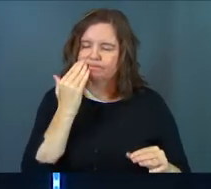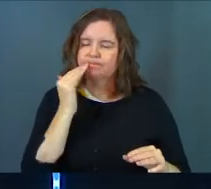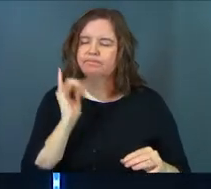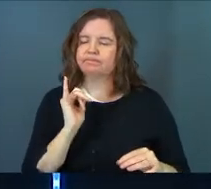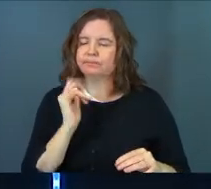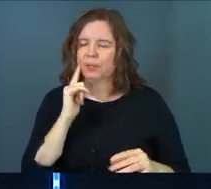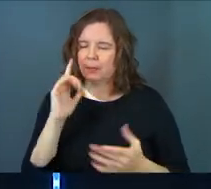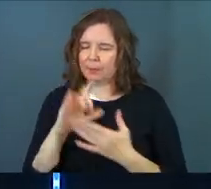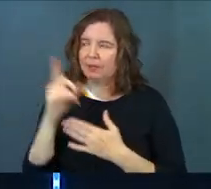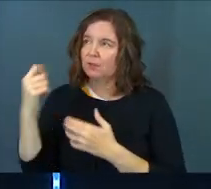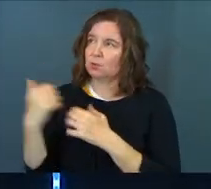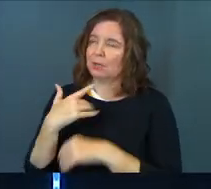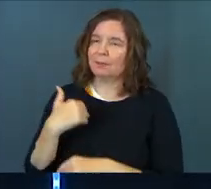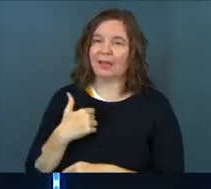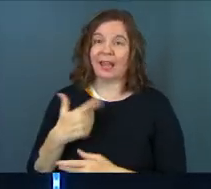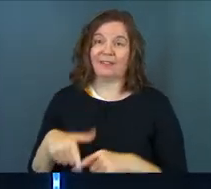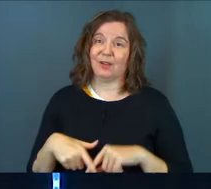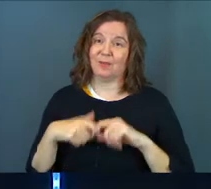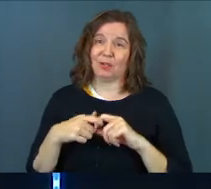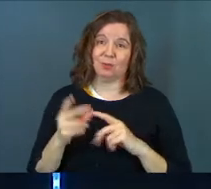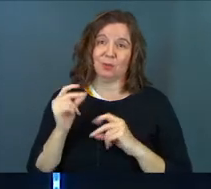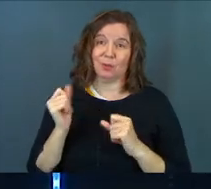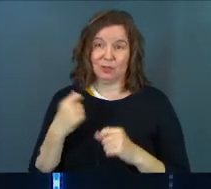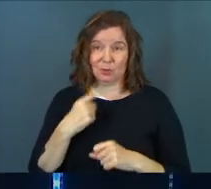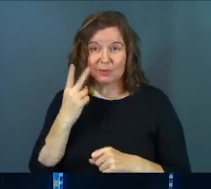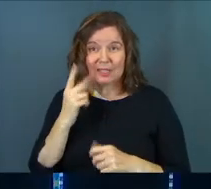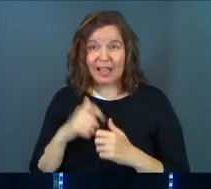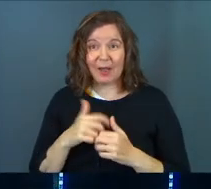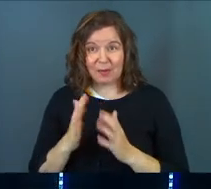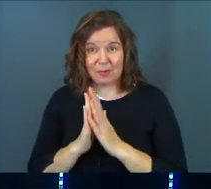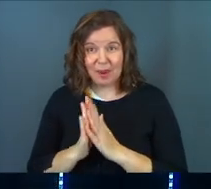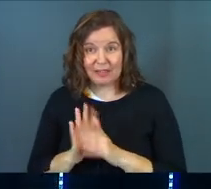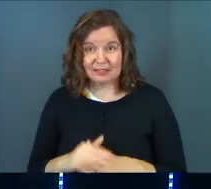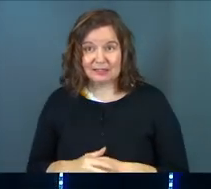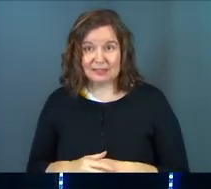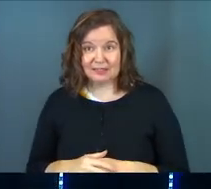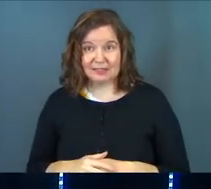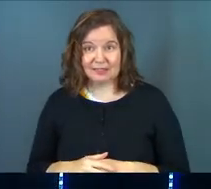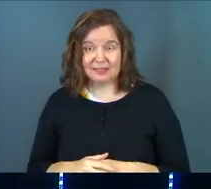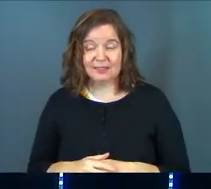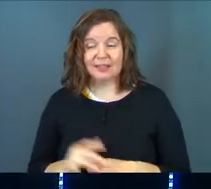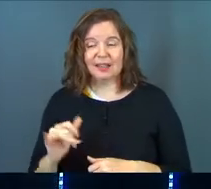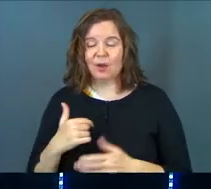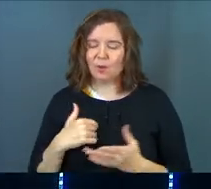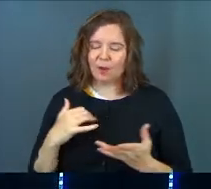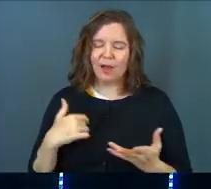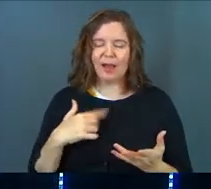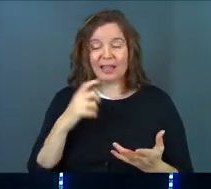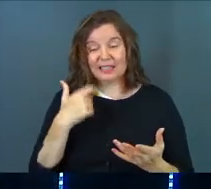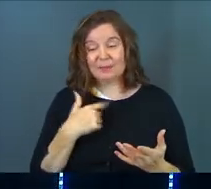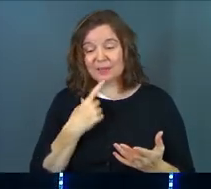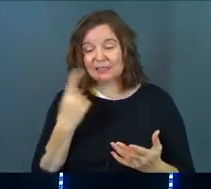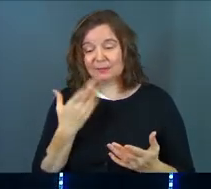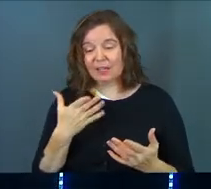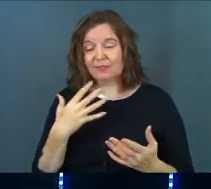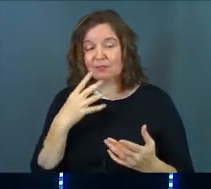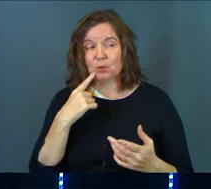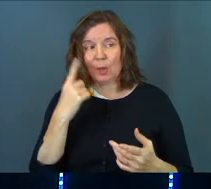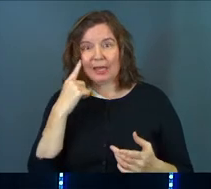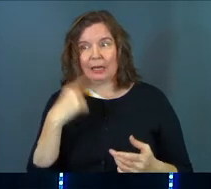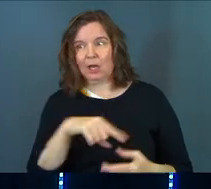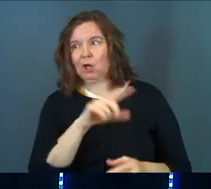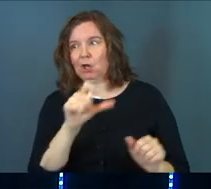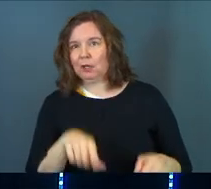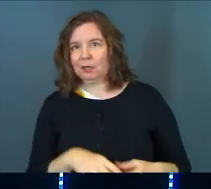here so that they will believe that you sent me. I just got to pause here really quick. Do you see how he prays? He's like, well, I guess I better say some stuff out